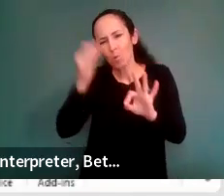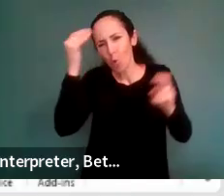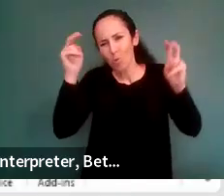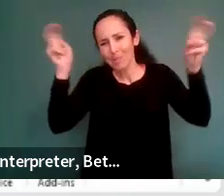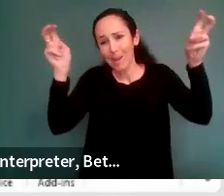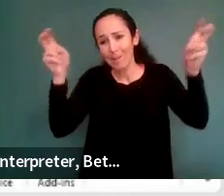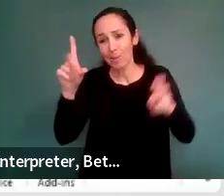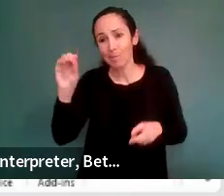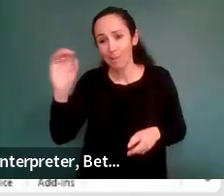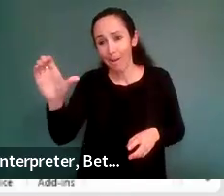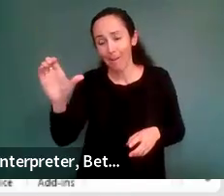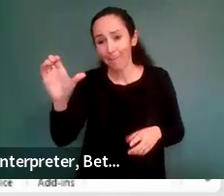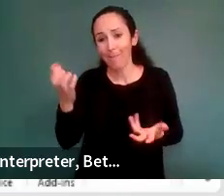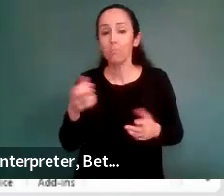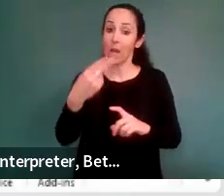under that.